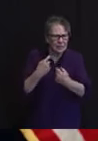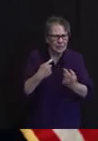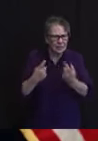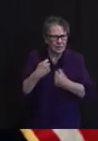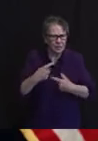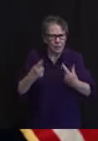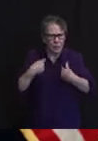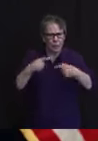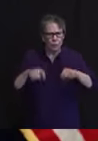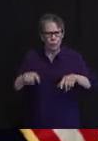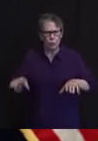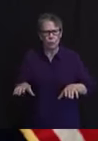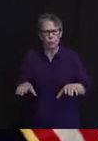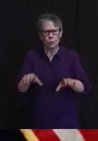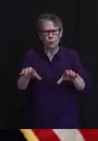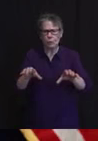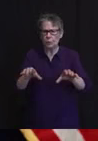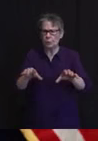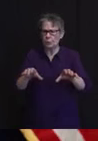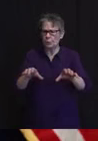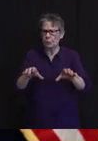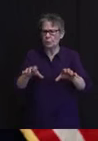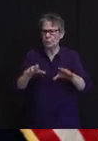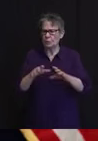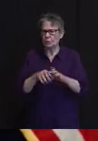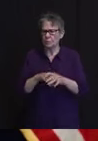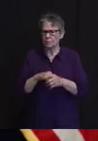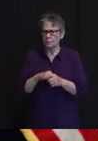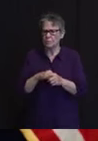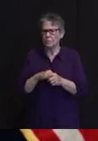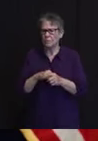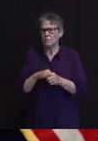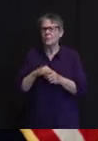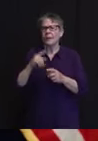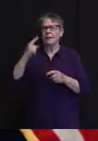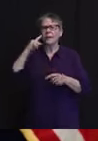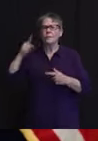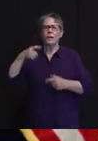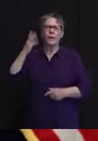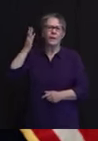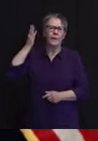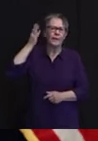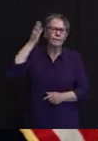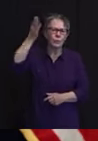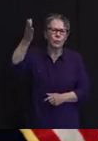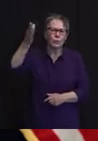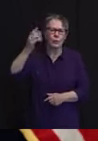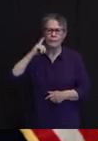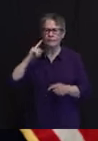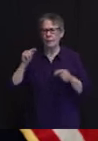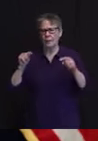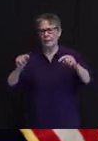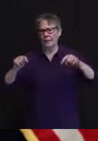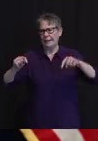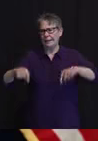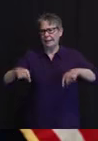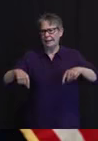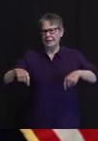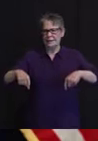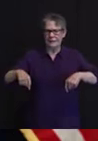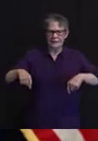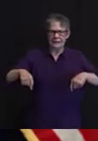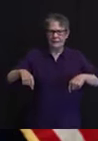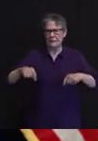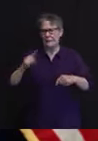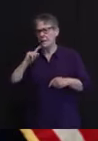turn out to have been, when they write the history books, that this was a worst-case event or a best-case event? And it